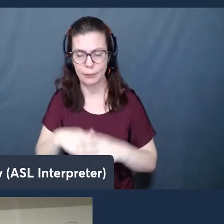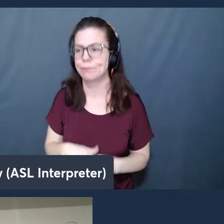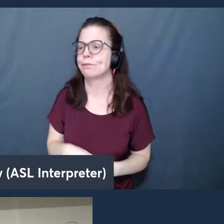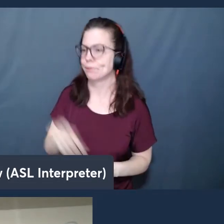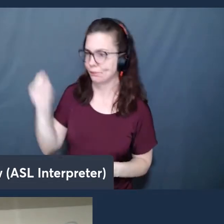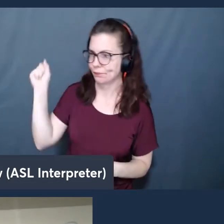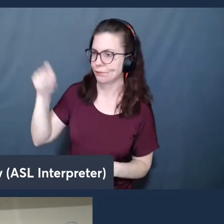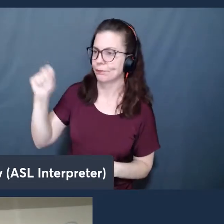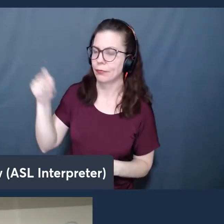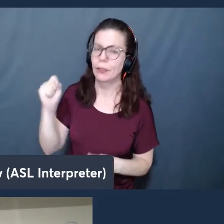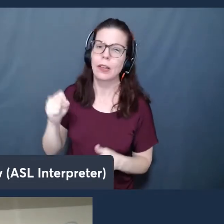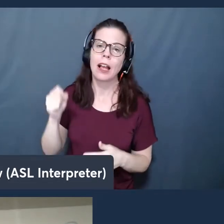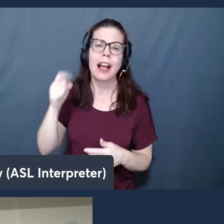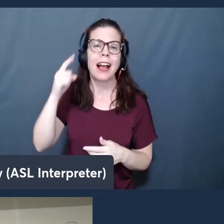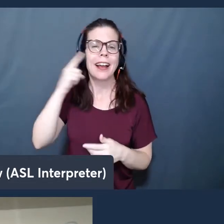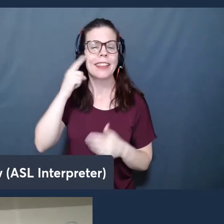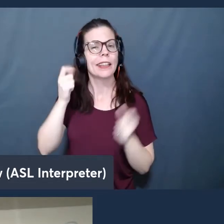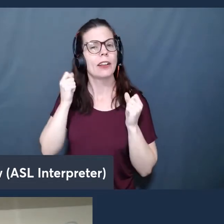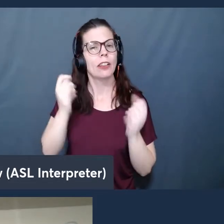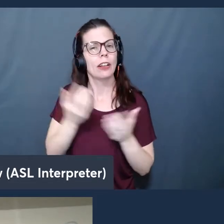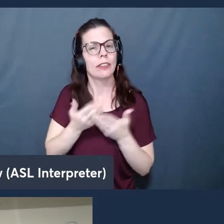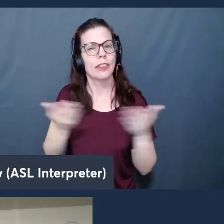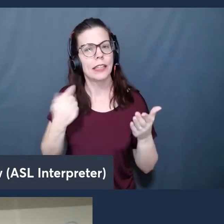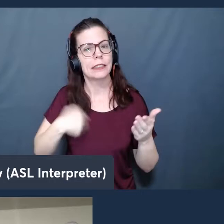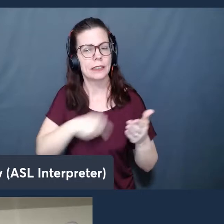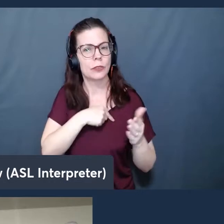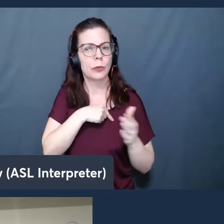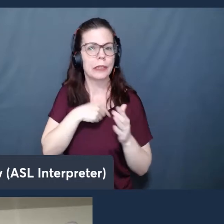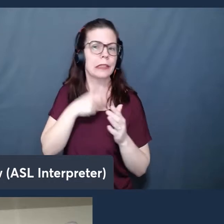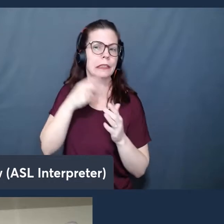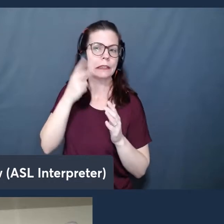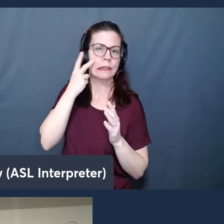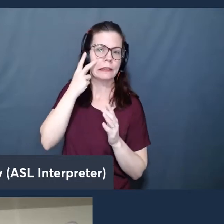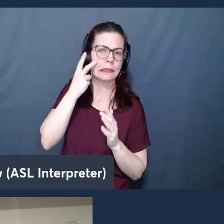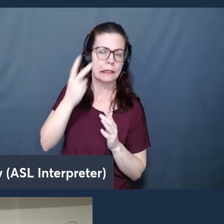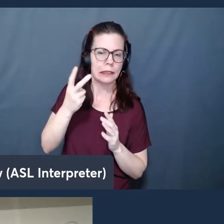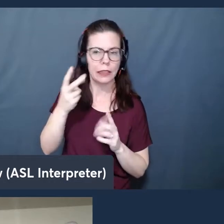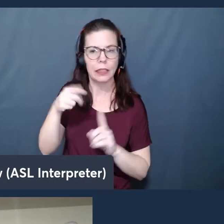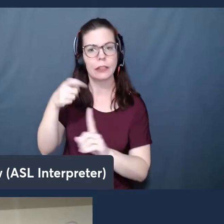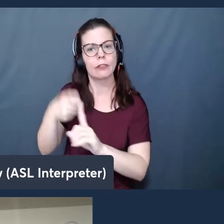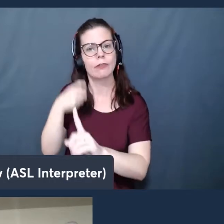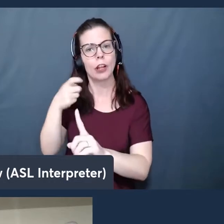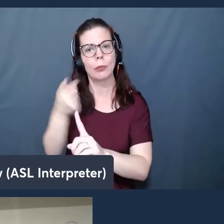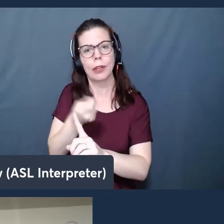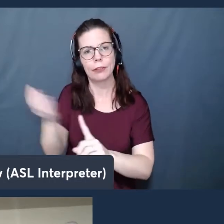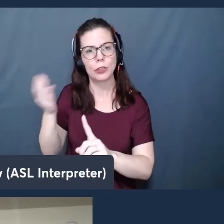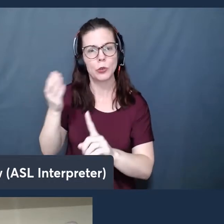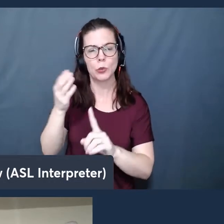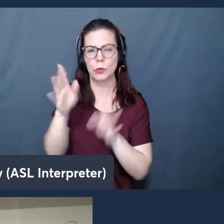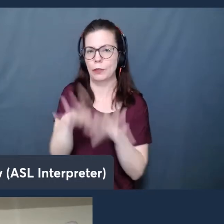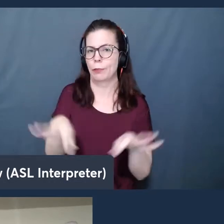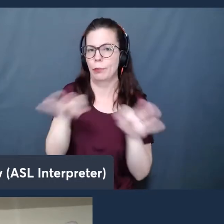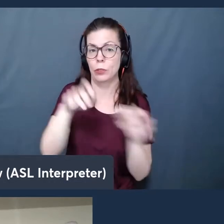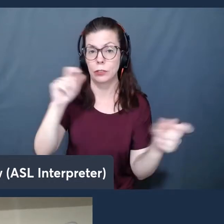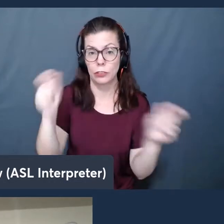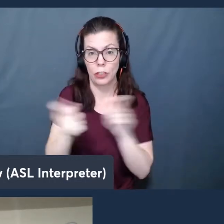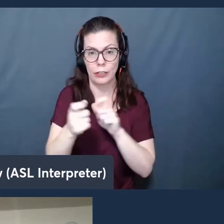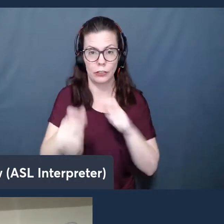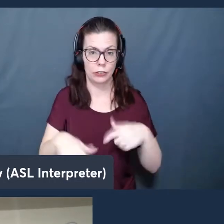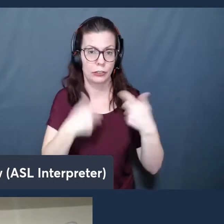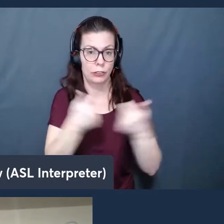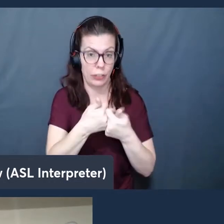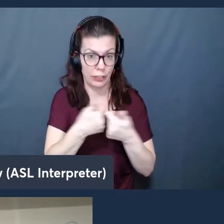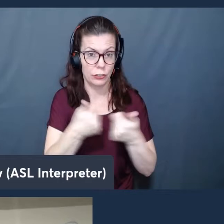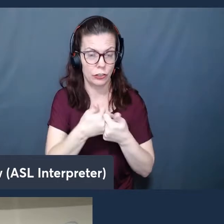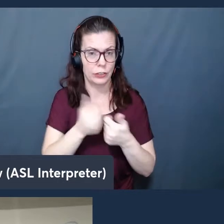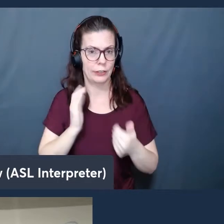Absolutely. I think a lot of the things that we are seeing stem from a couple of key changes and challenges that